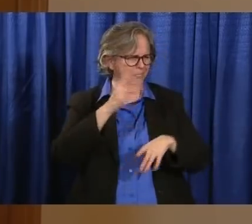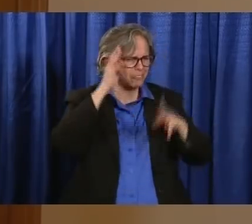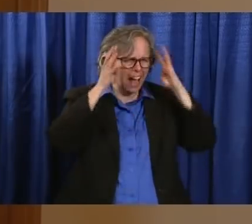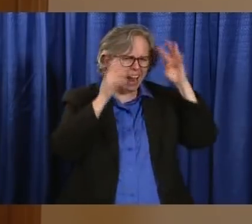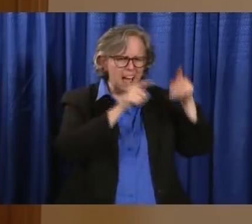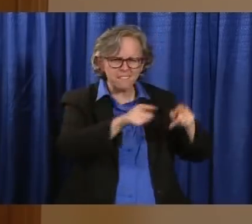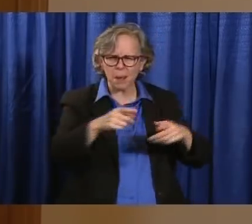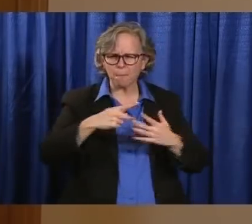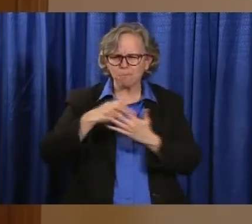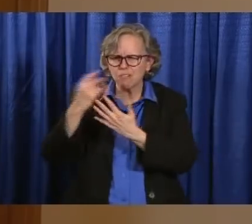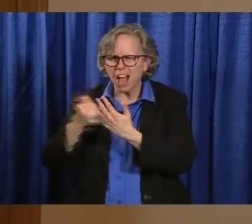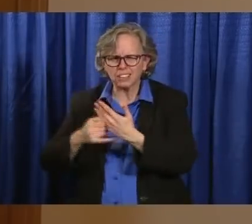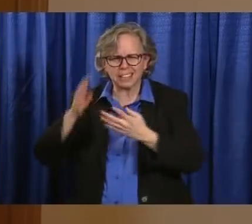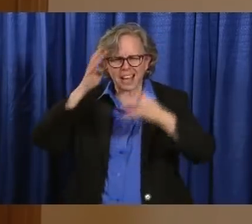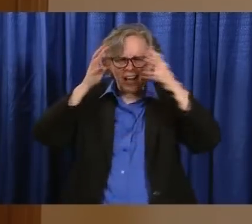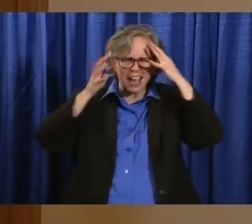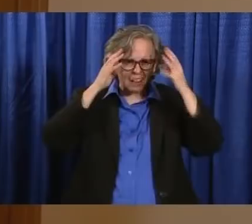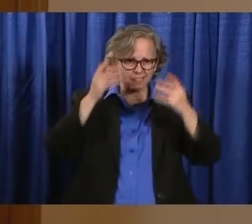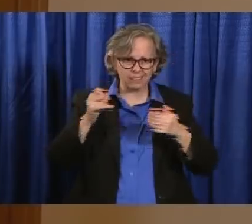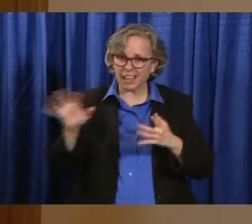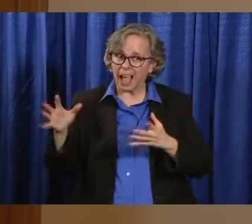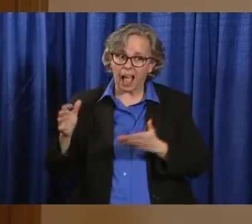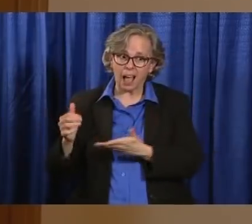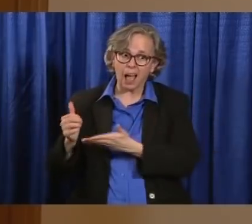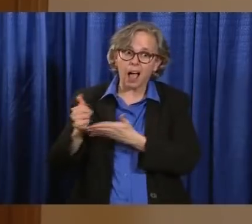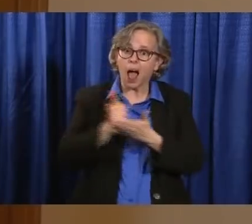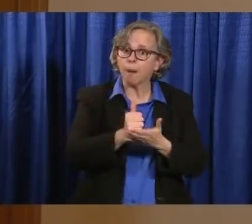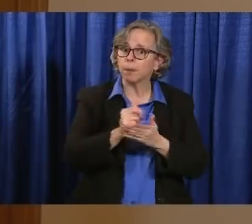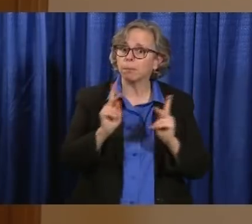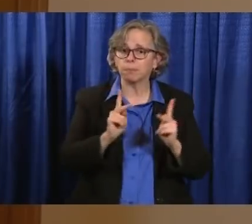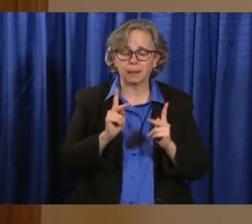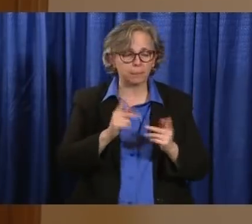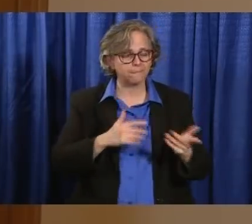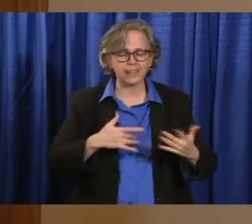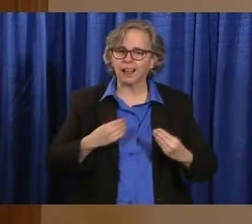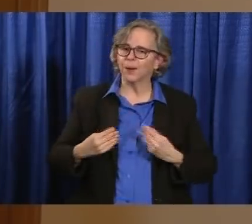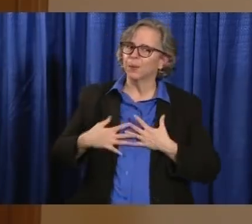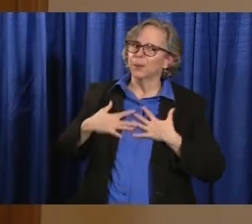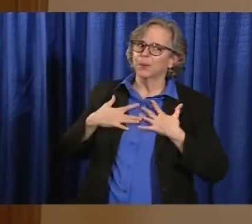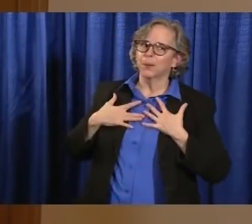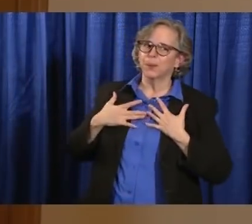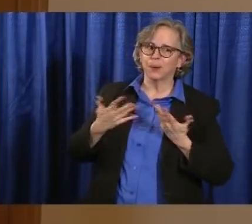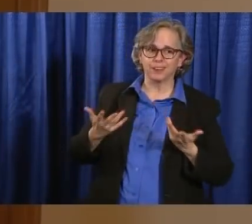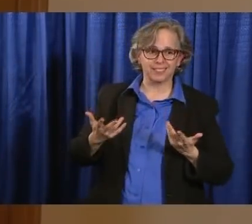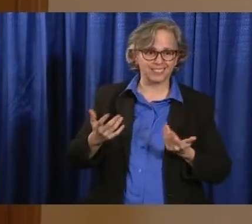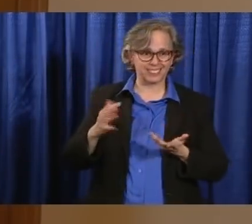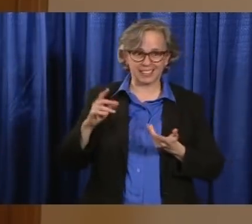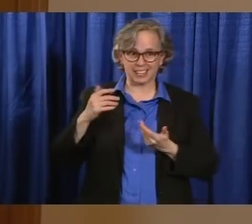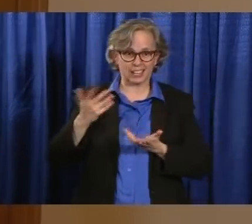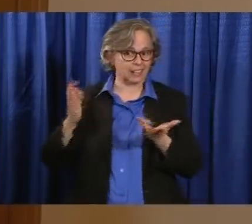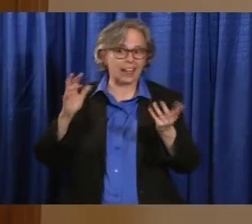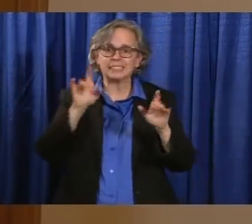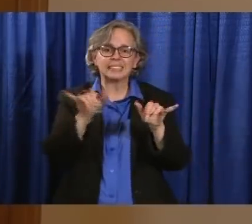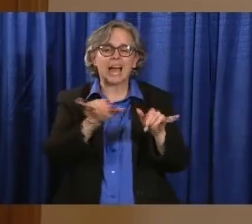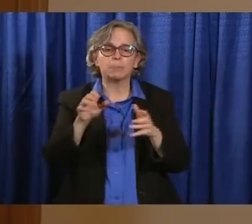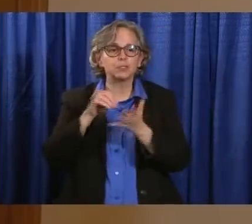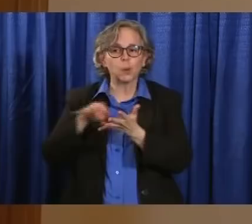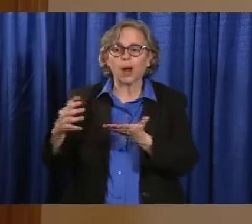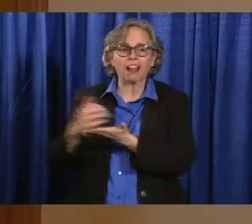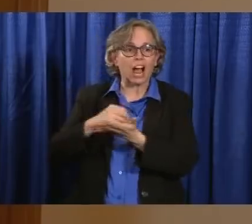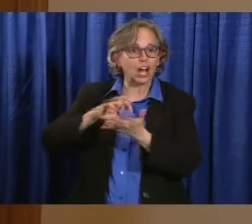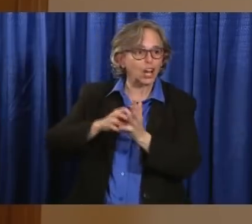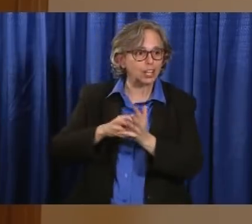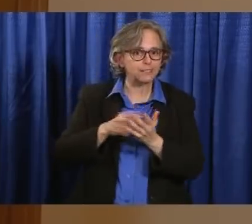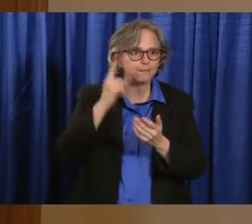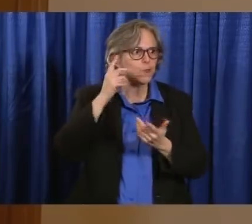actually impact people's lives. Like the students who are collecting cookies that would be given out on the turnpike so that a